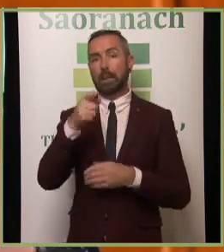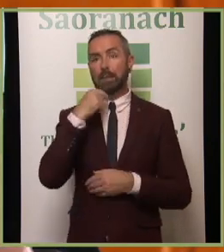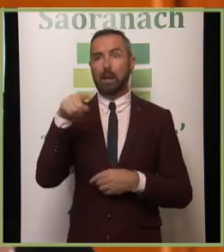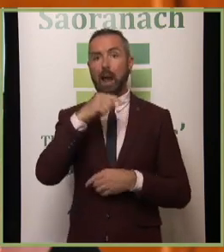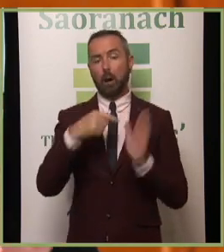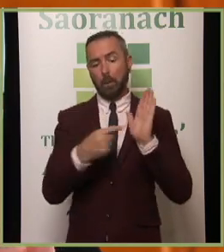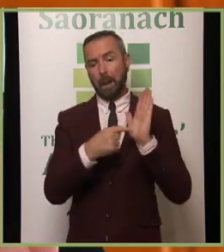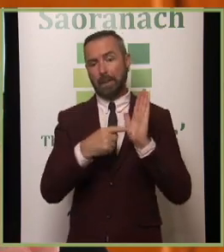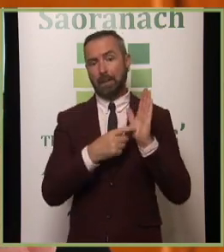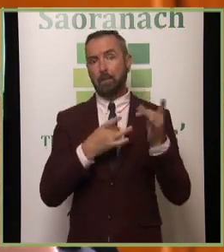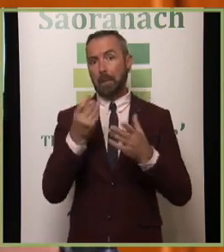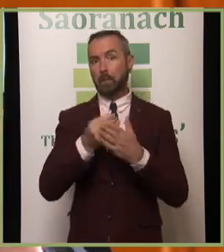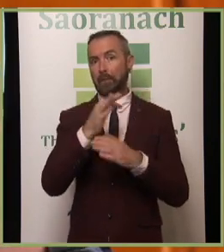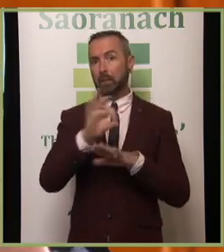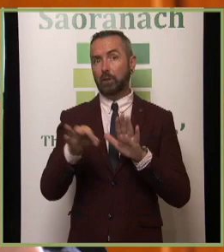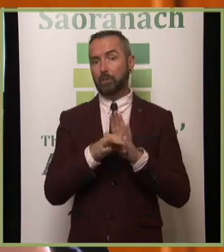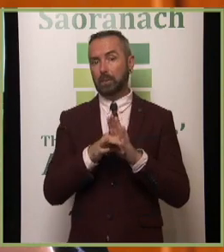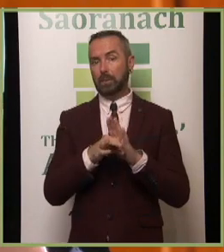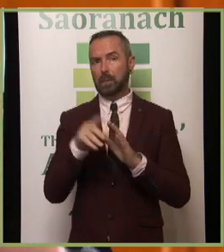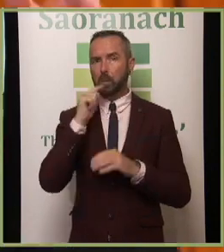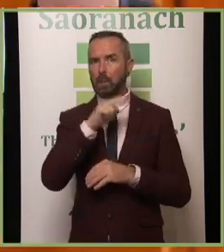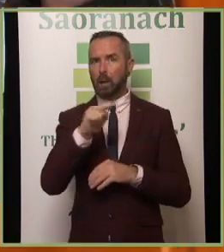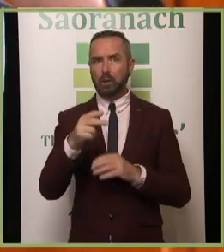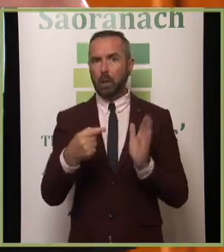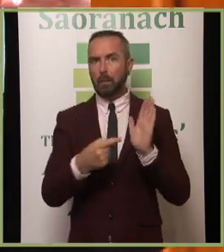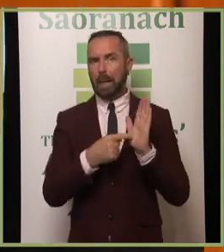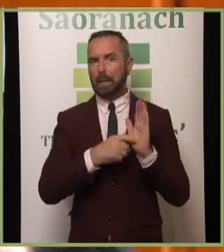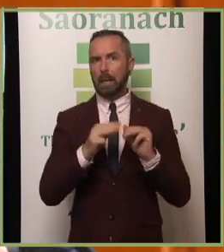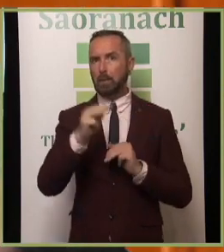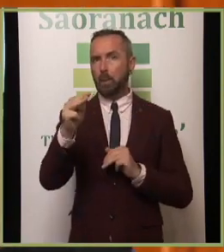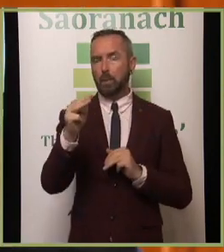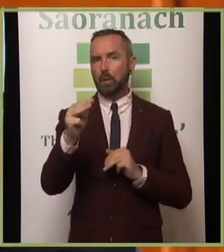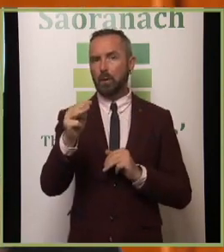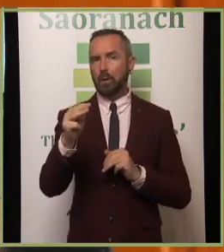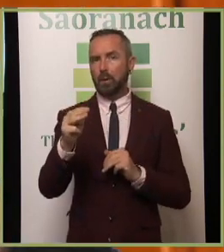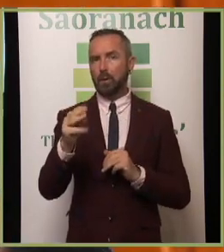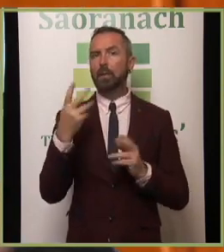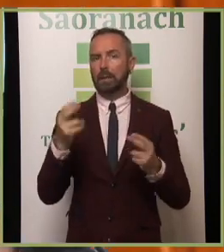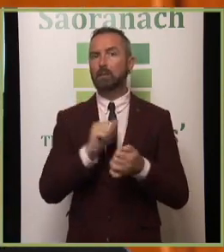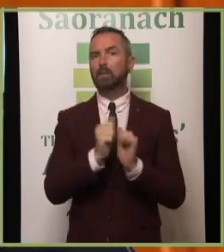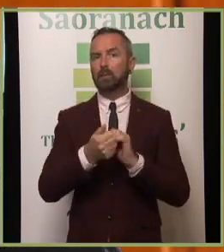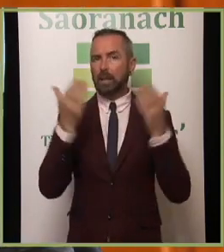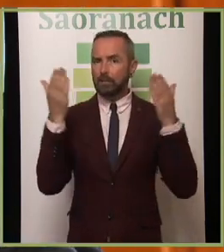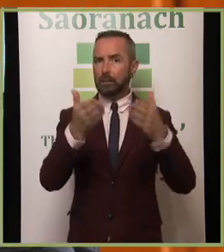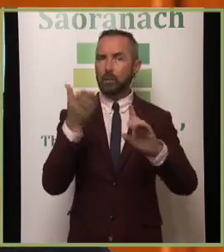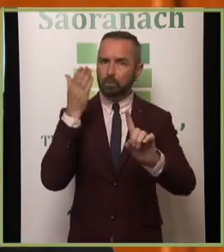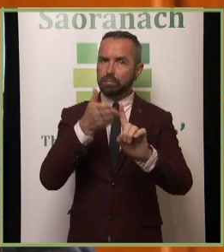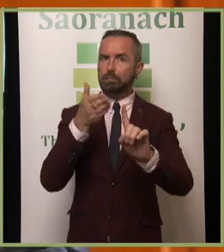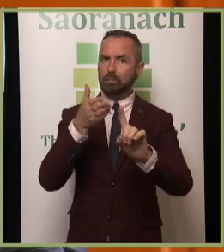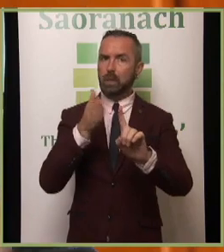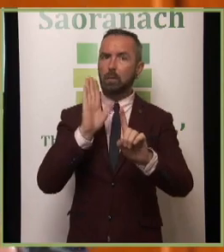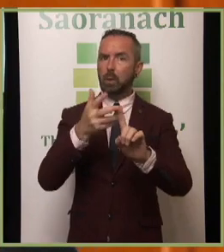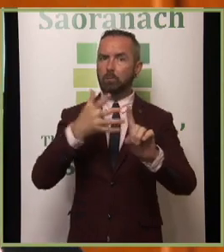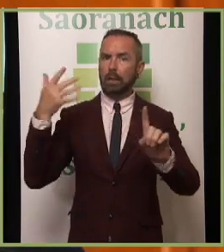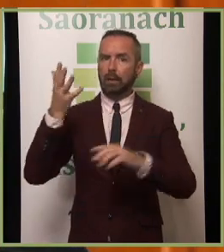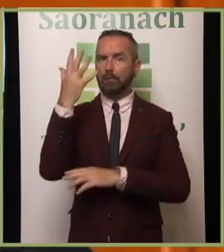is to make money for the state. Well, we're saying, look, that's not your mandate anymore in those other parts. But the other important part is you have to recognise that our